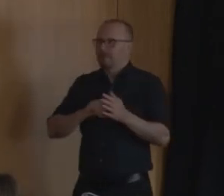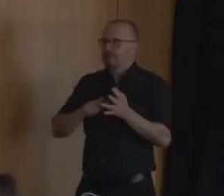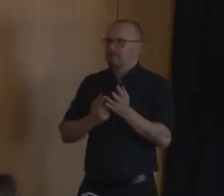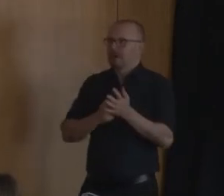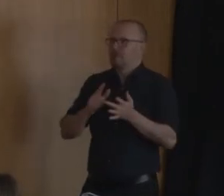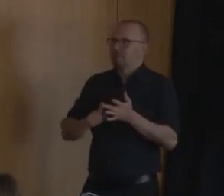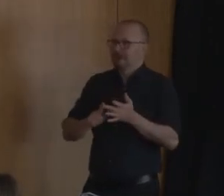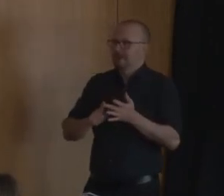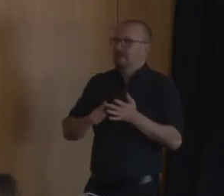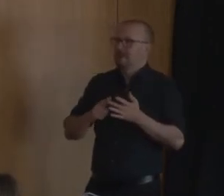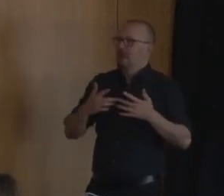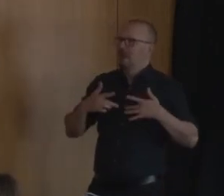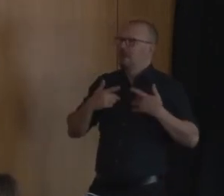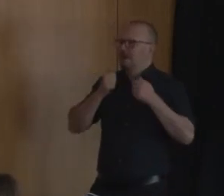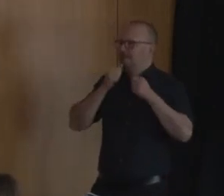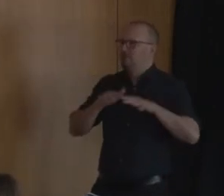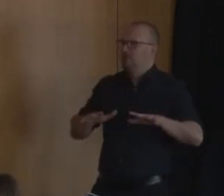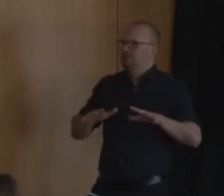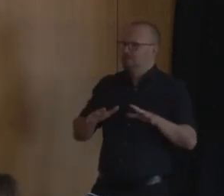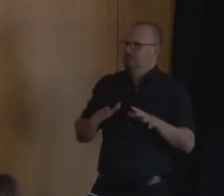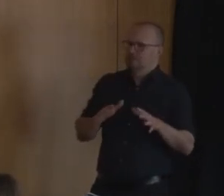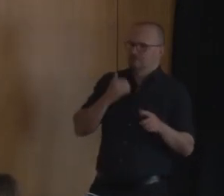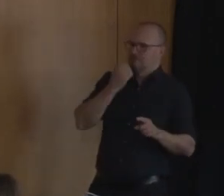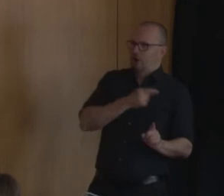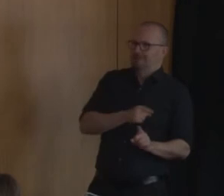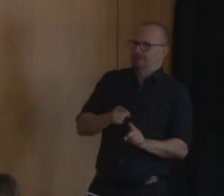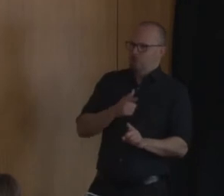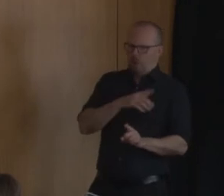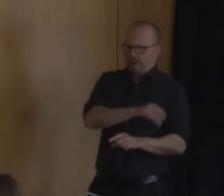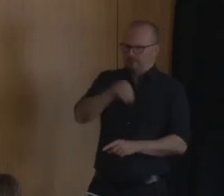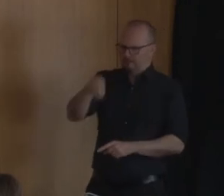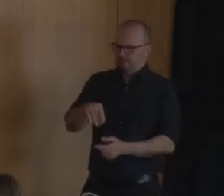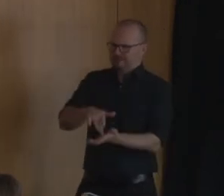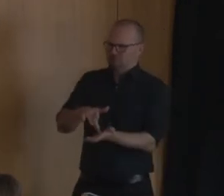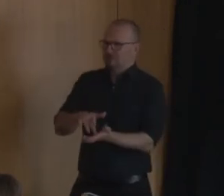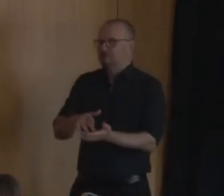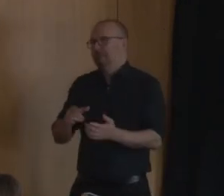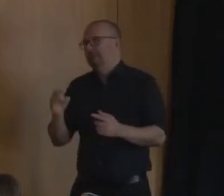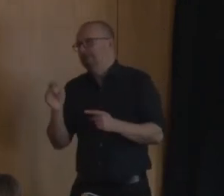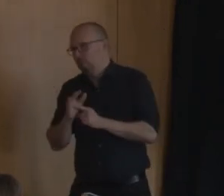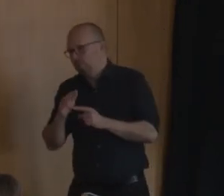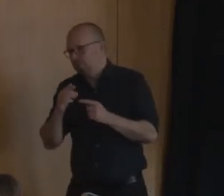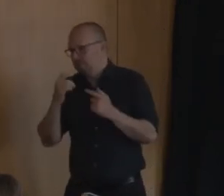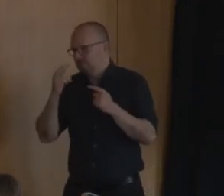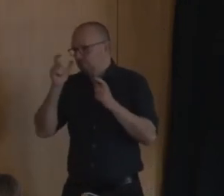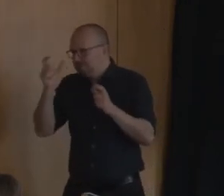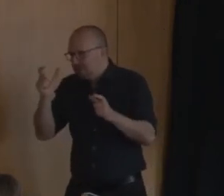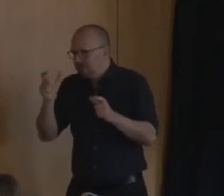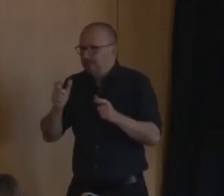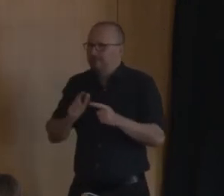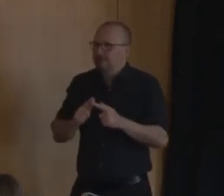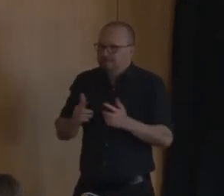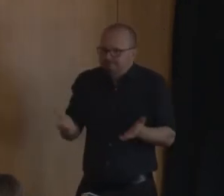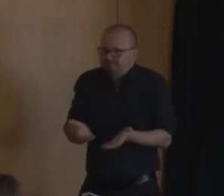abundance. Why make it social? In part because it's such an important concept, but also because nurturing abundance